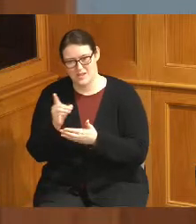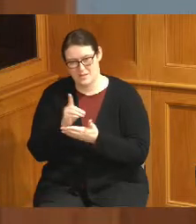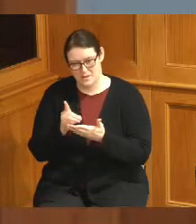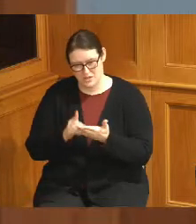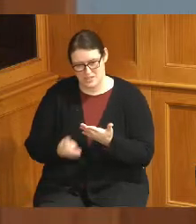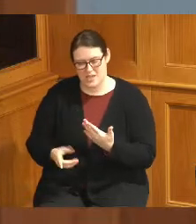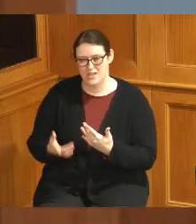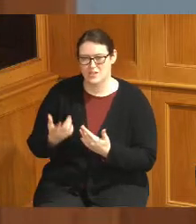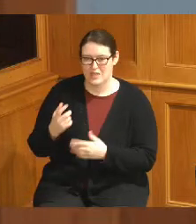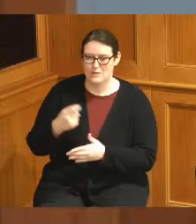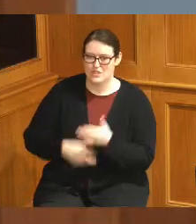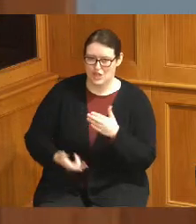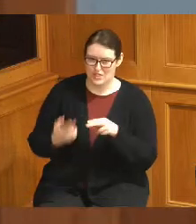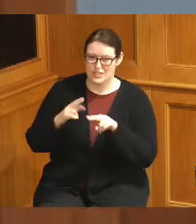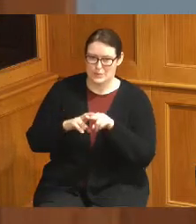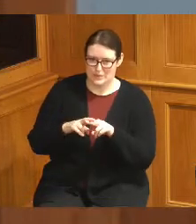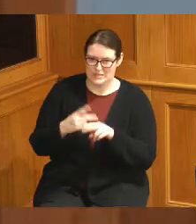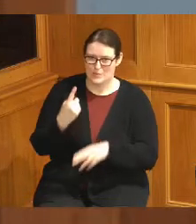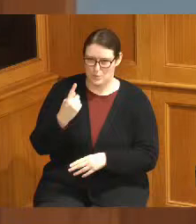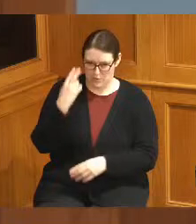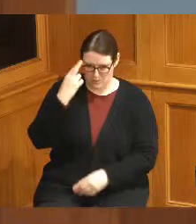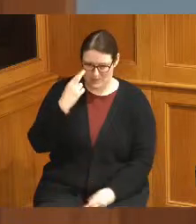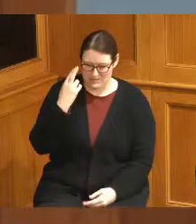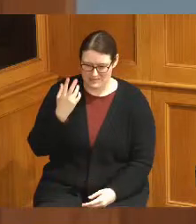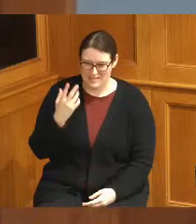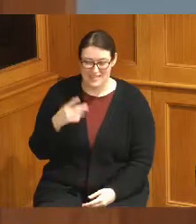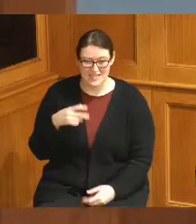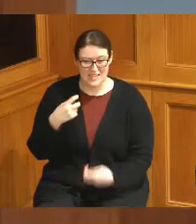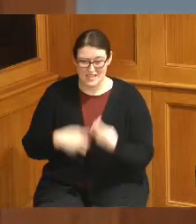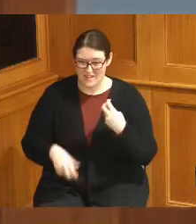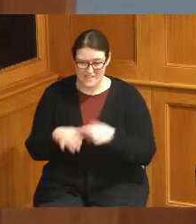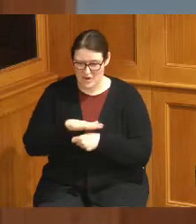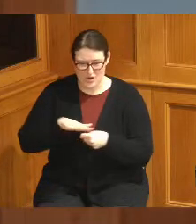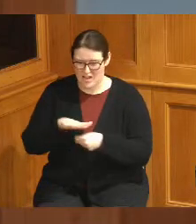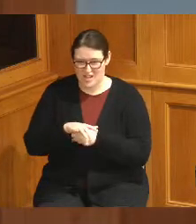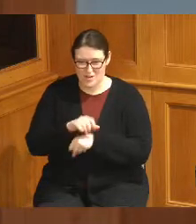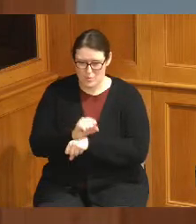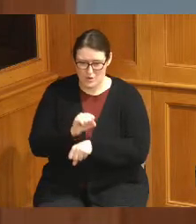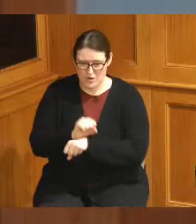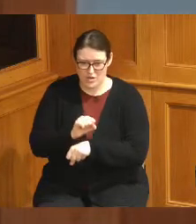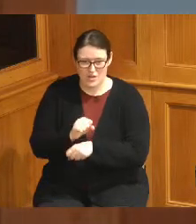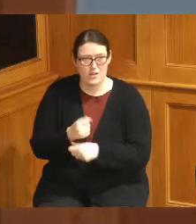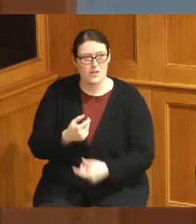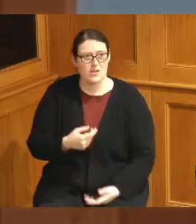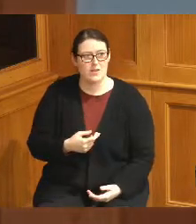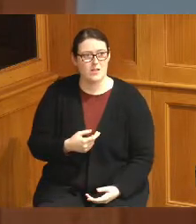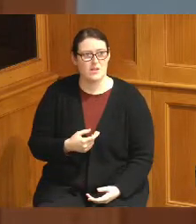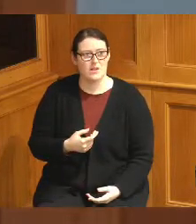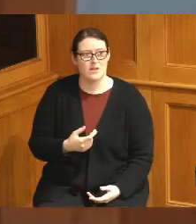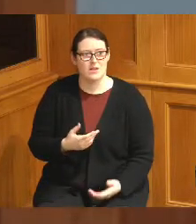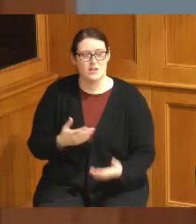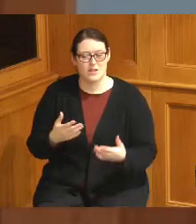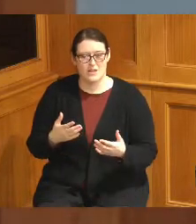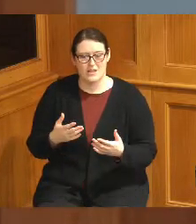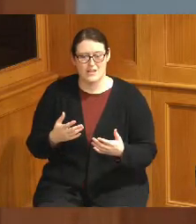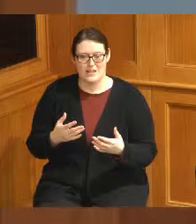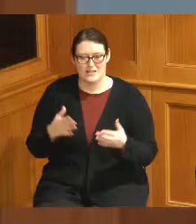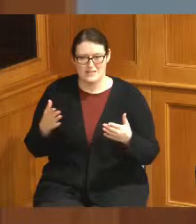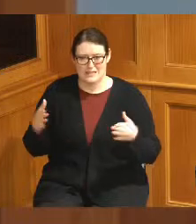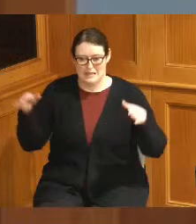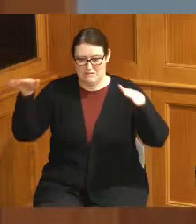increases as well. But it's a very difficult area to work in, and the detention area is down essentially at the bottom of a